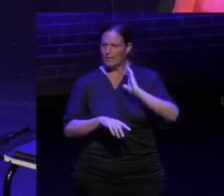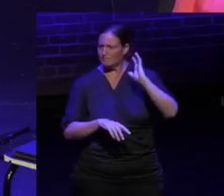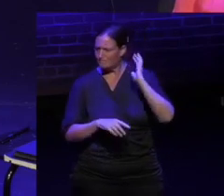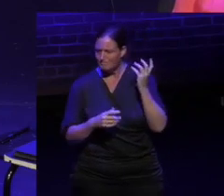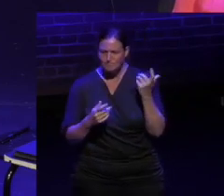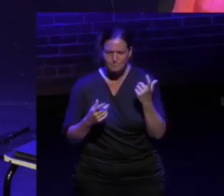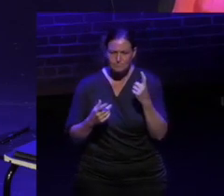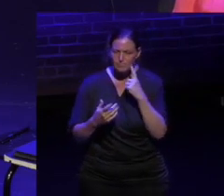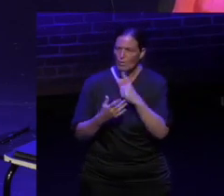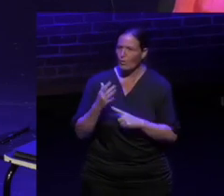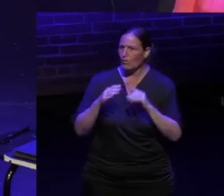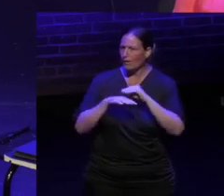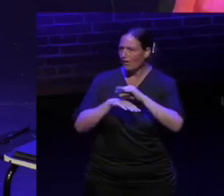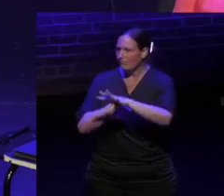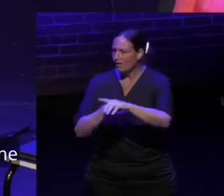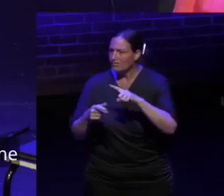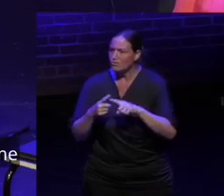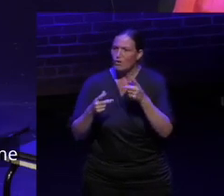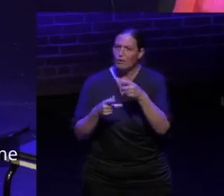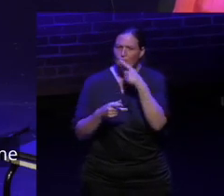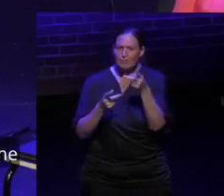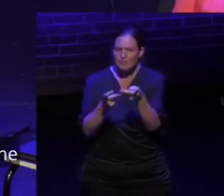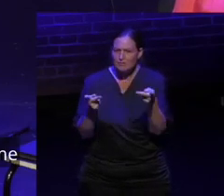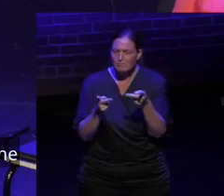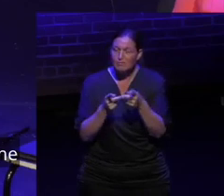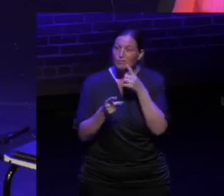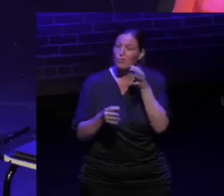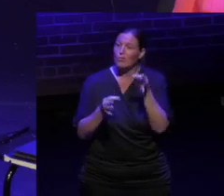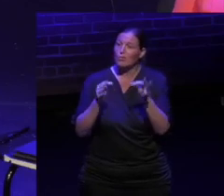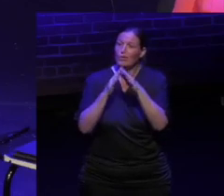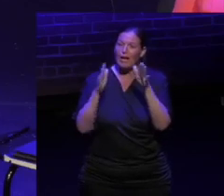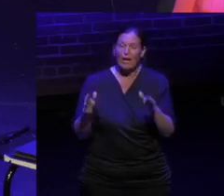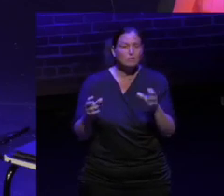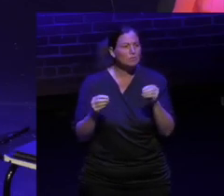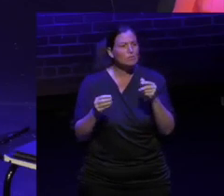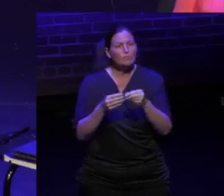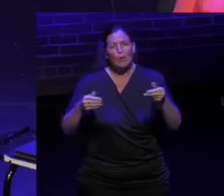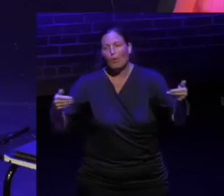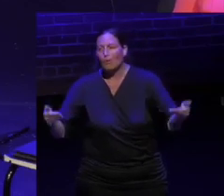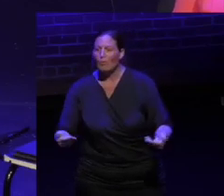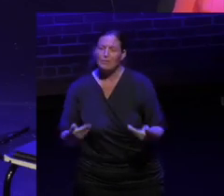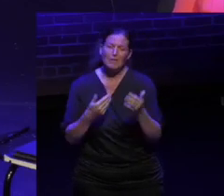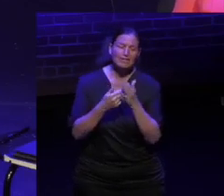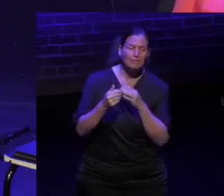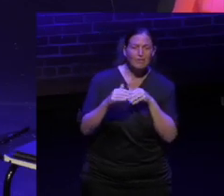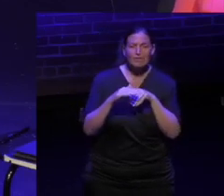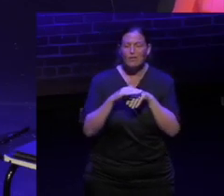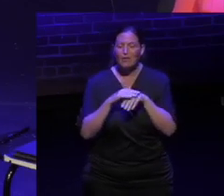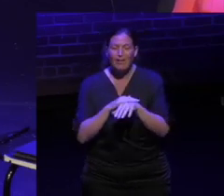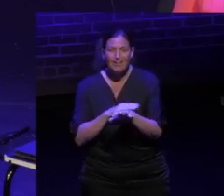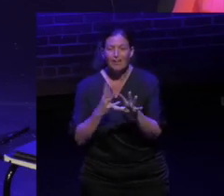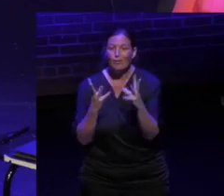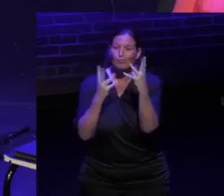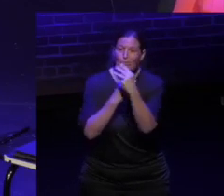about what it can do to our public spaces. Think about how a courthouse could become so much more welcoming, so much more of a comfortable space for